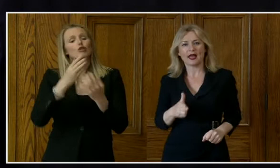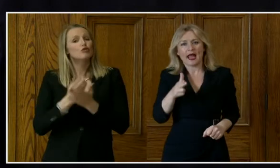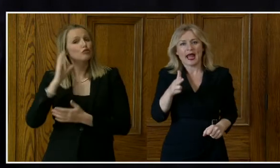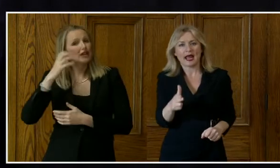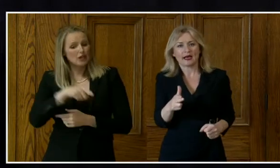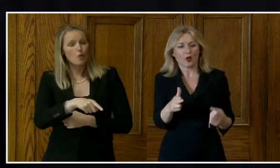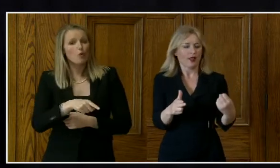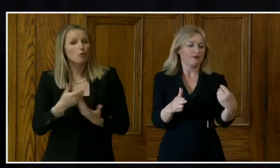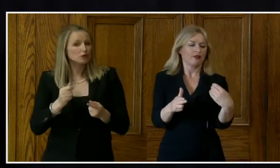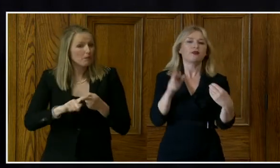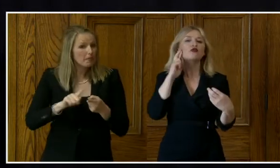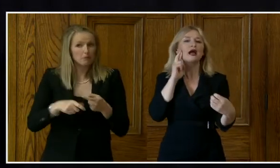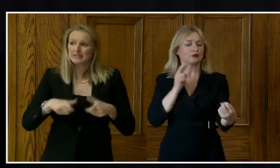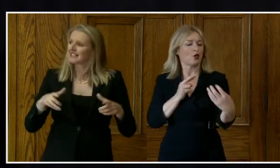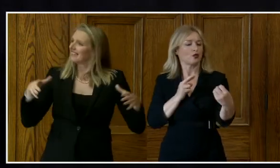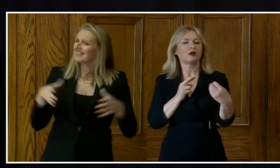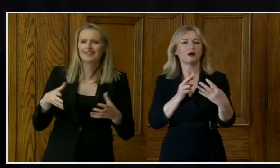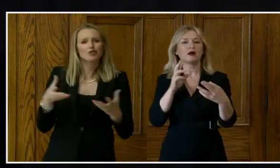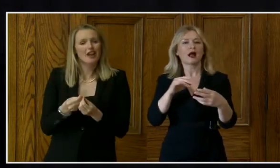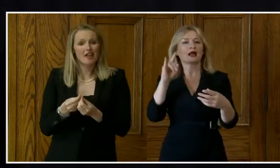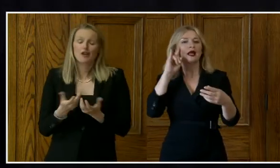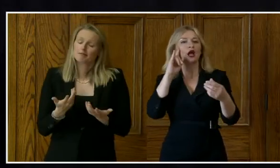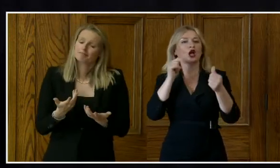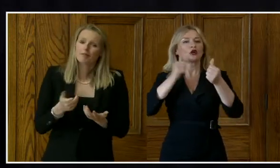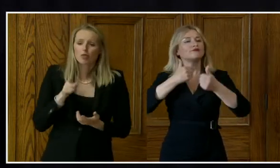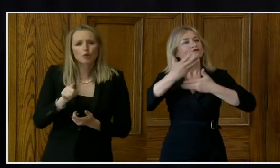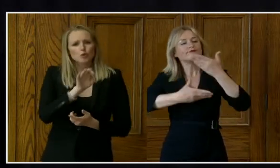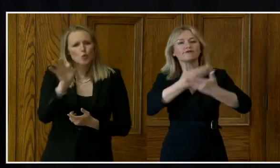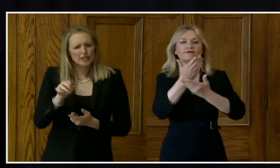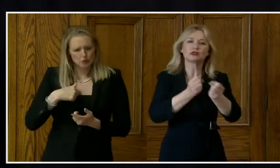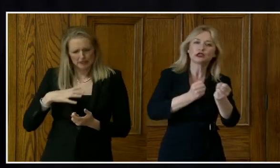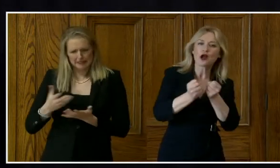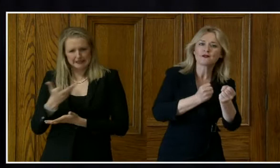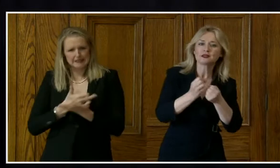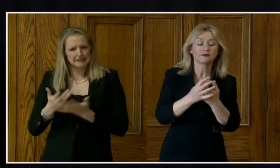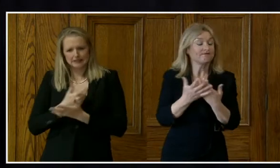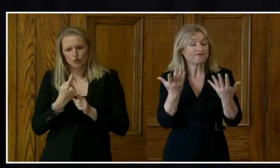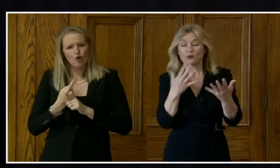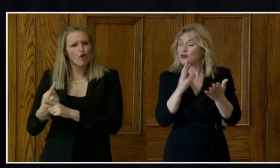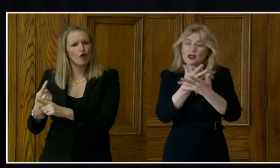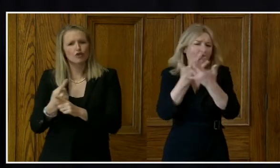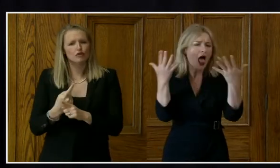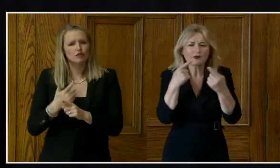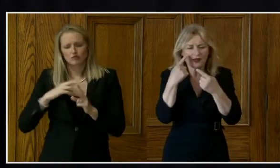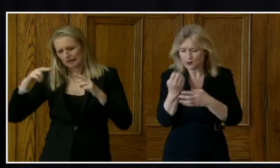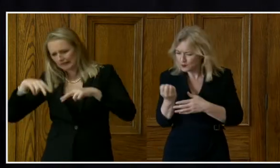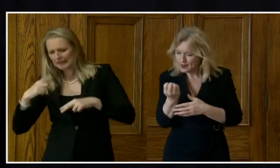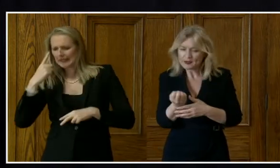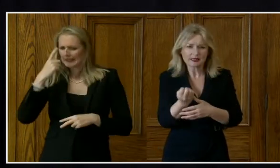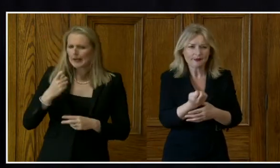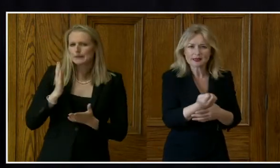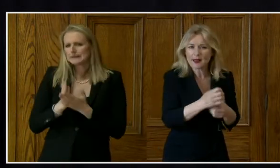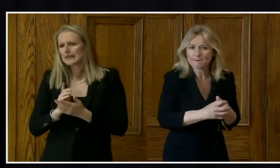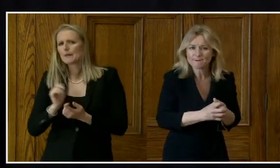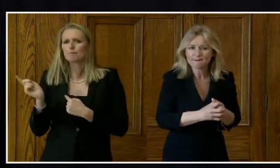but they still gather? Those are all questions that we as an executive have to look at. You know, I need to look at whether we can permit angling once